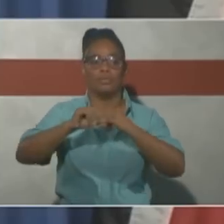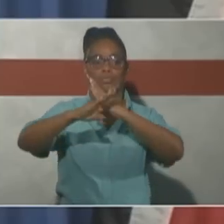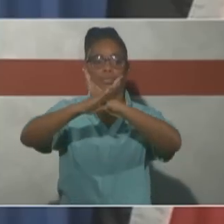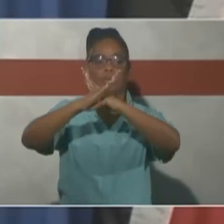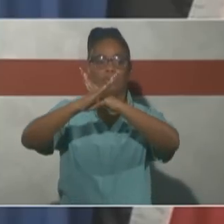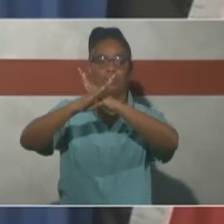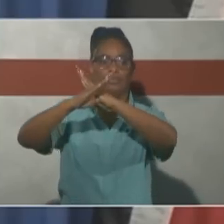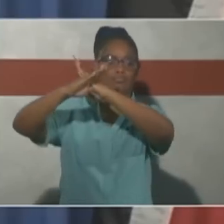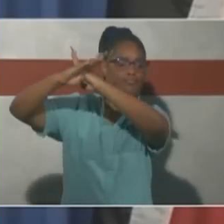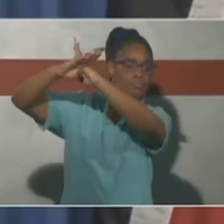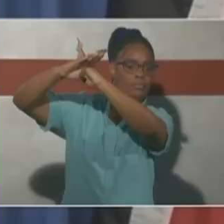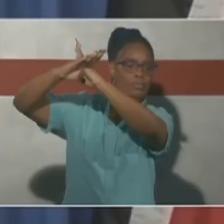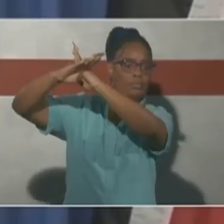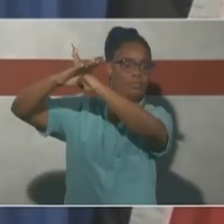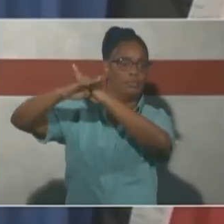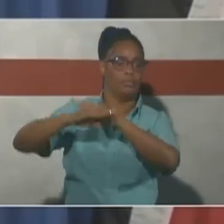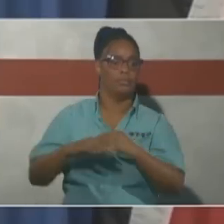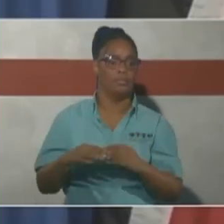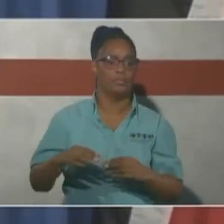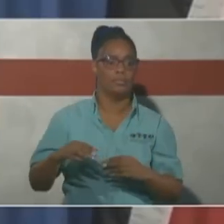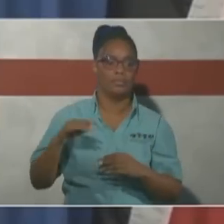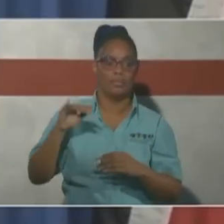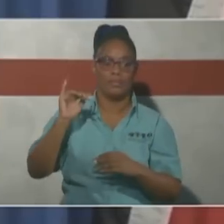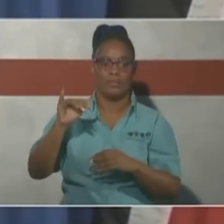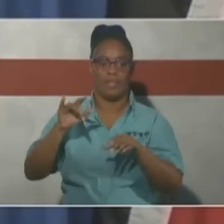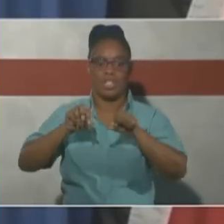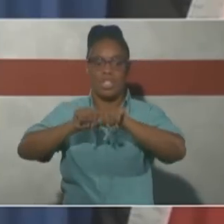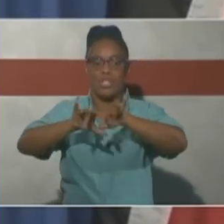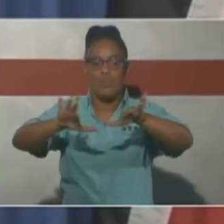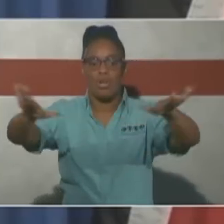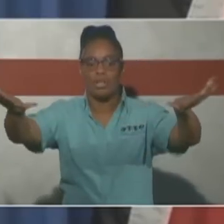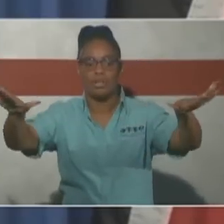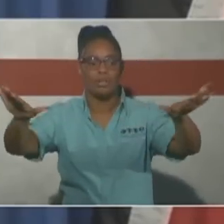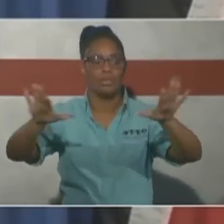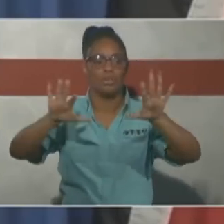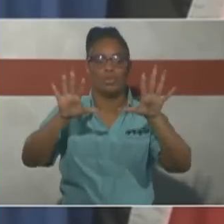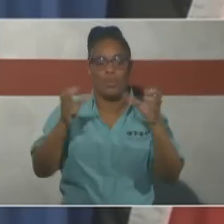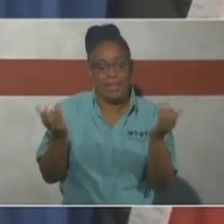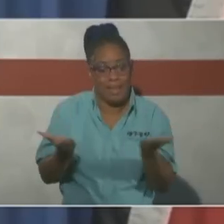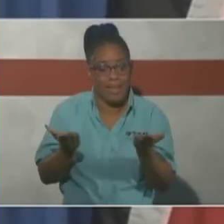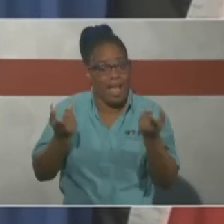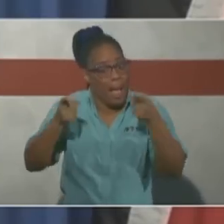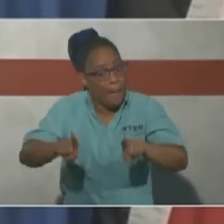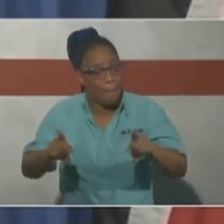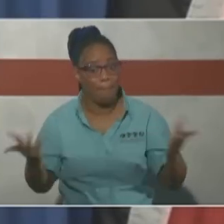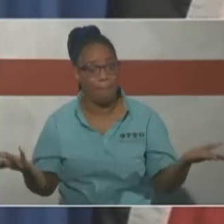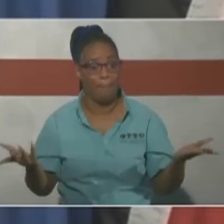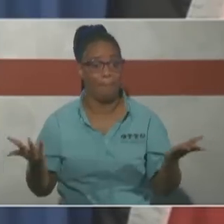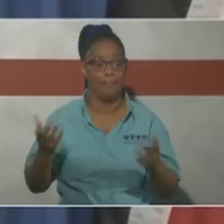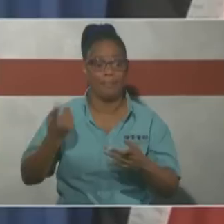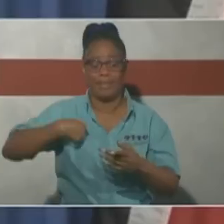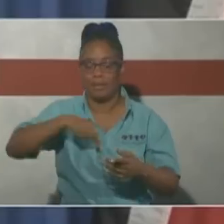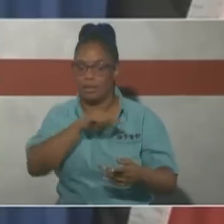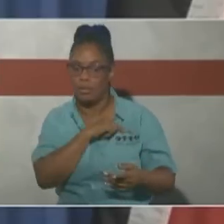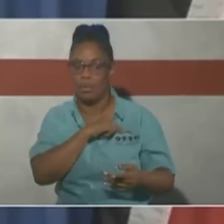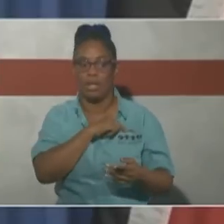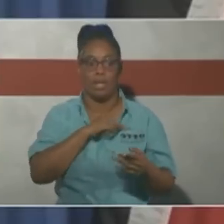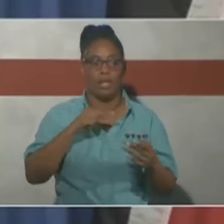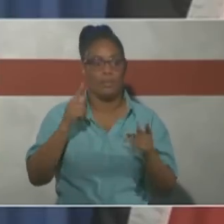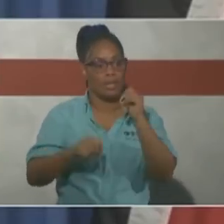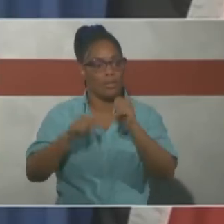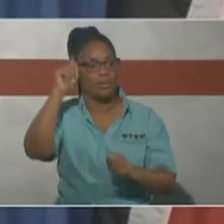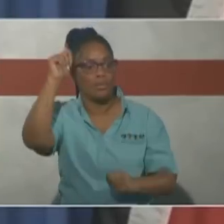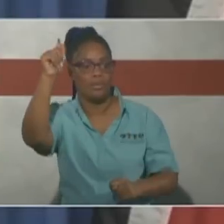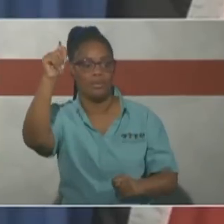therefore not approaching this phase of our existence in the pandemic by trying to shut